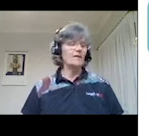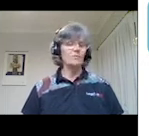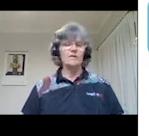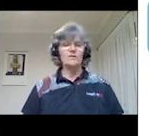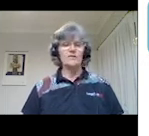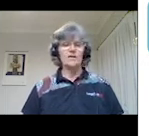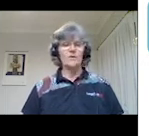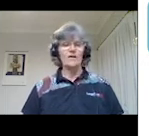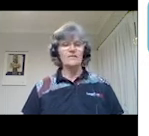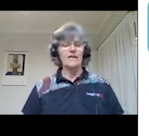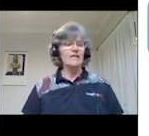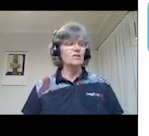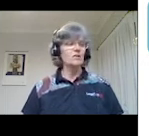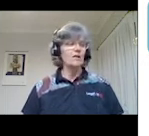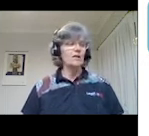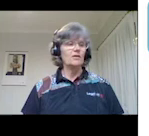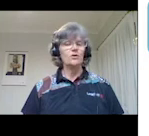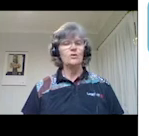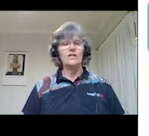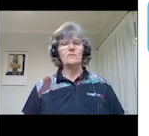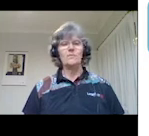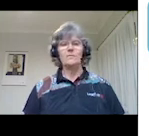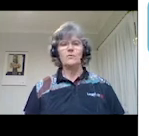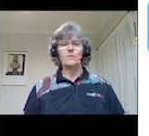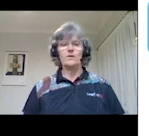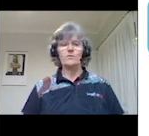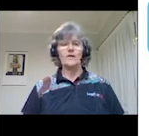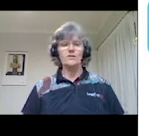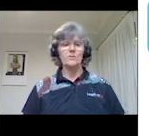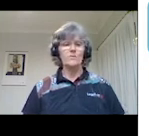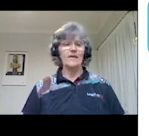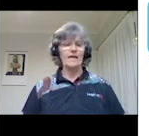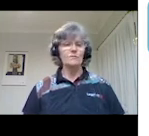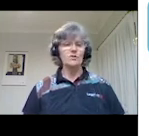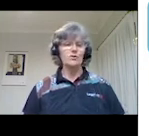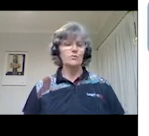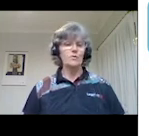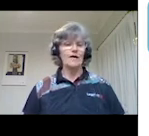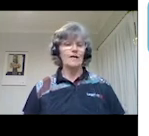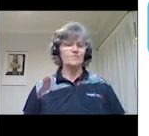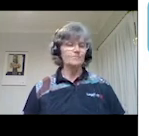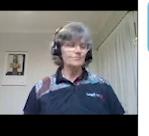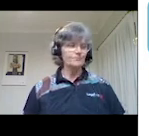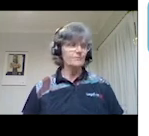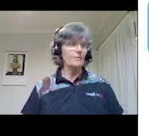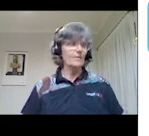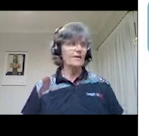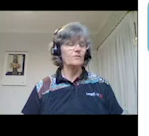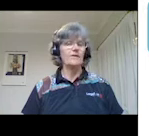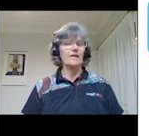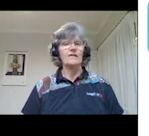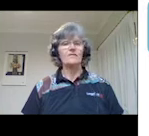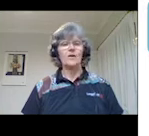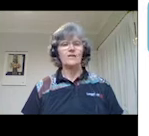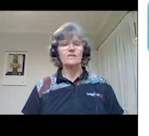are available in New South Wales, and including people who are eligible being able to pay